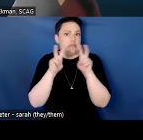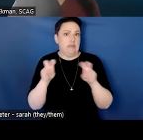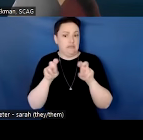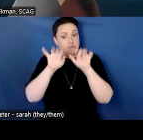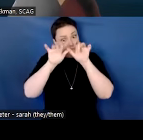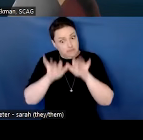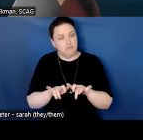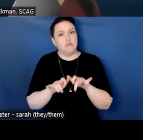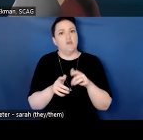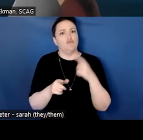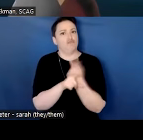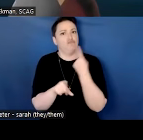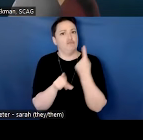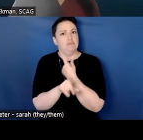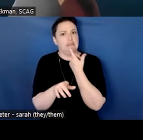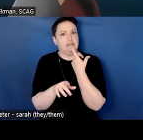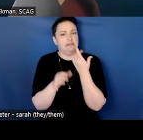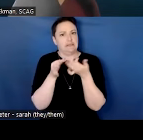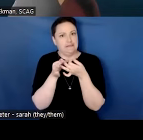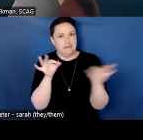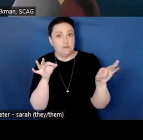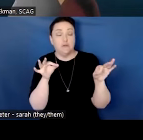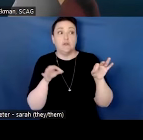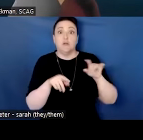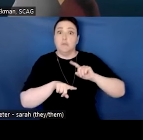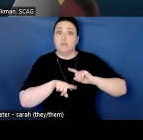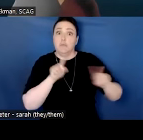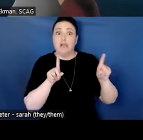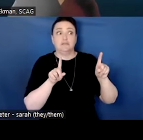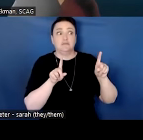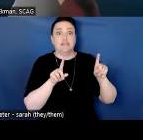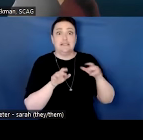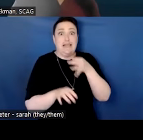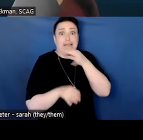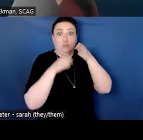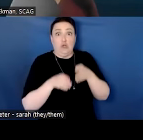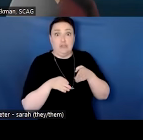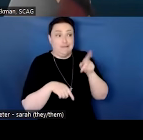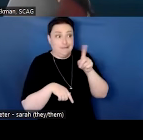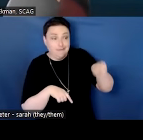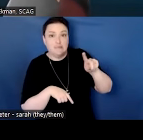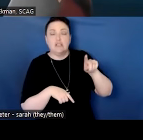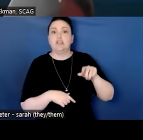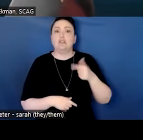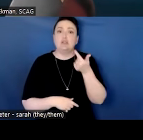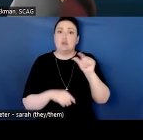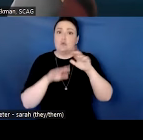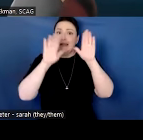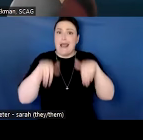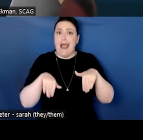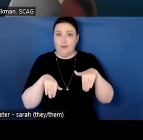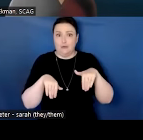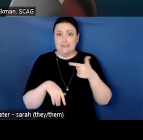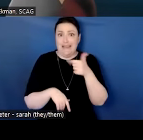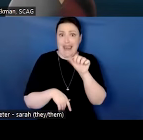the experts can't understand their own greenhouse gas assessment. And I don't know, in terms of the plain